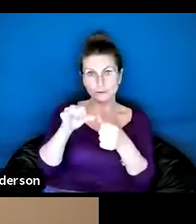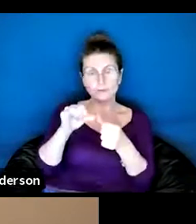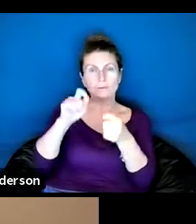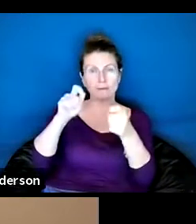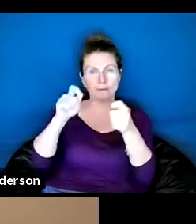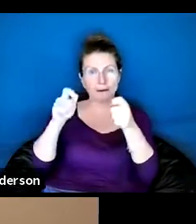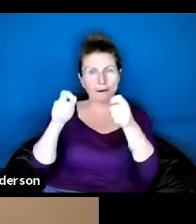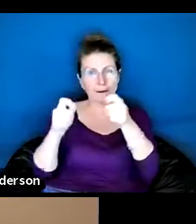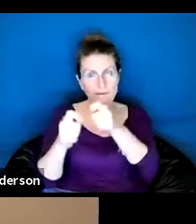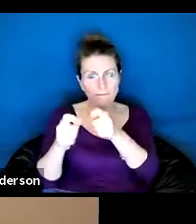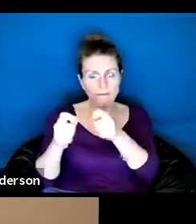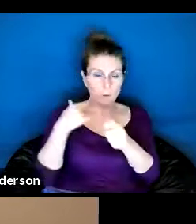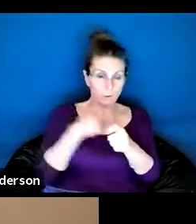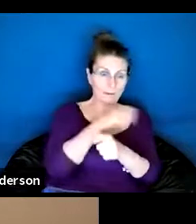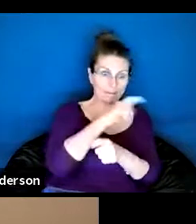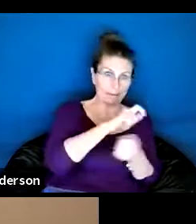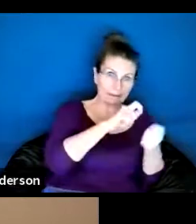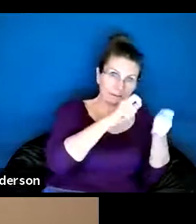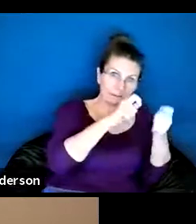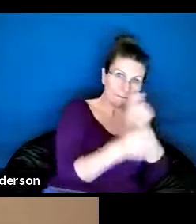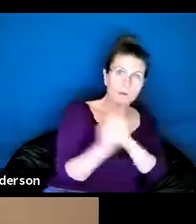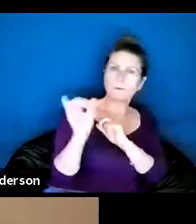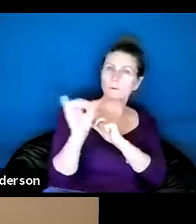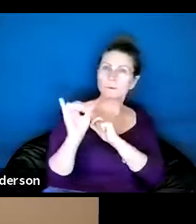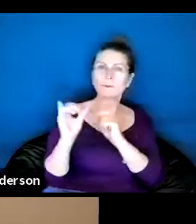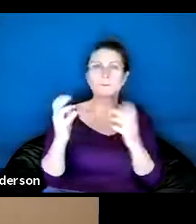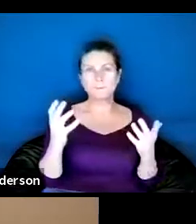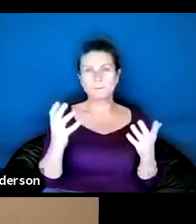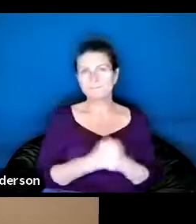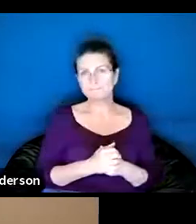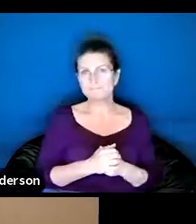well and bring new tools in this fight.